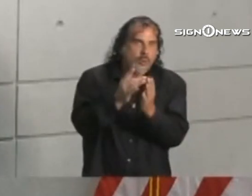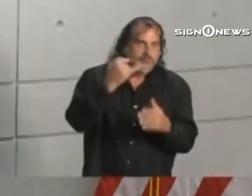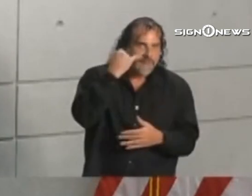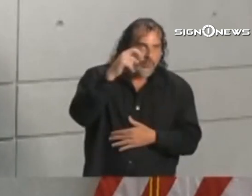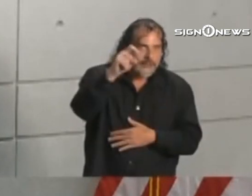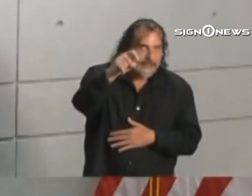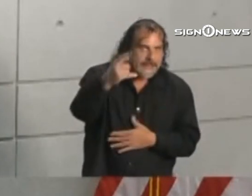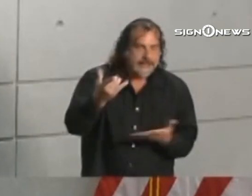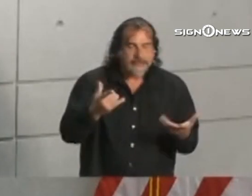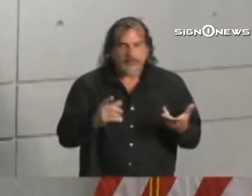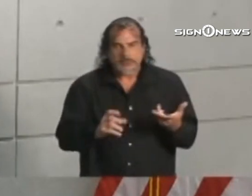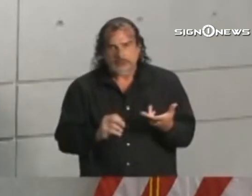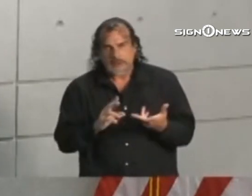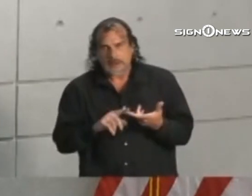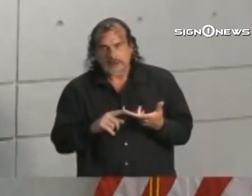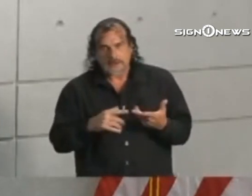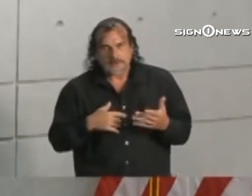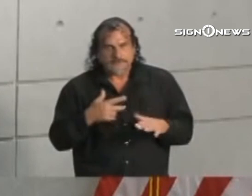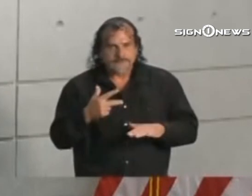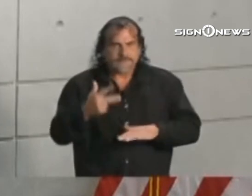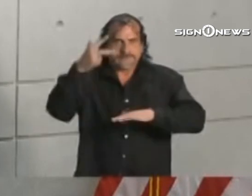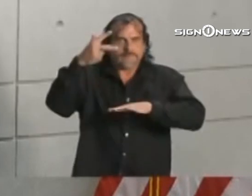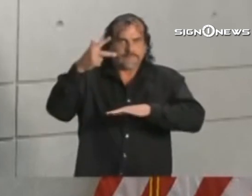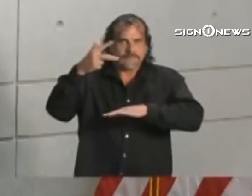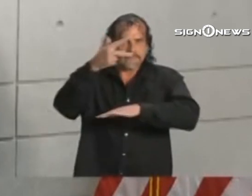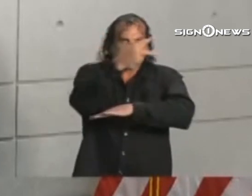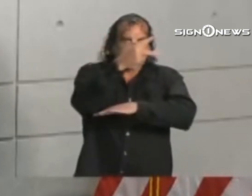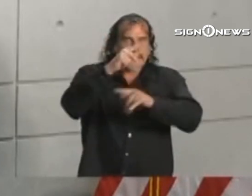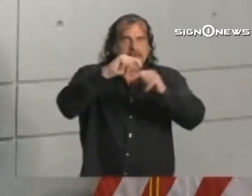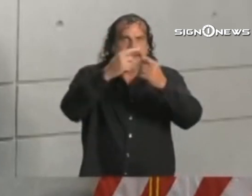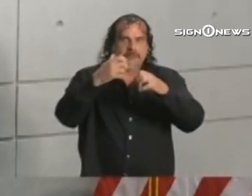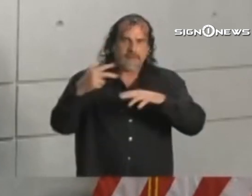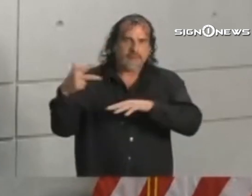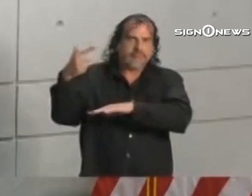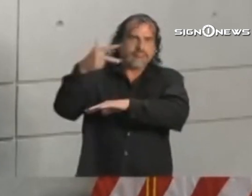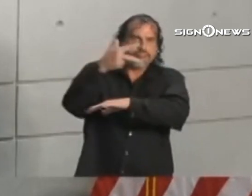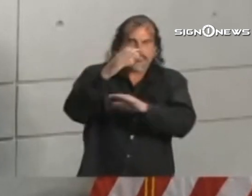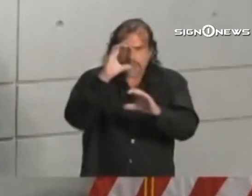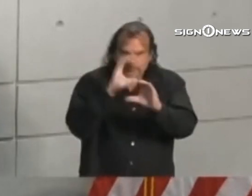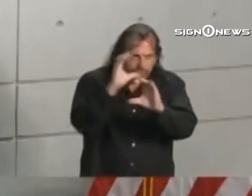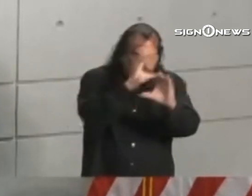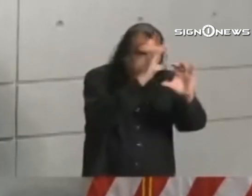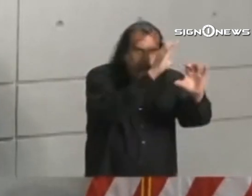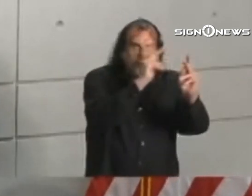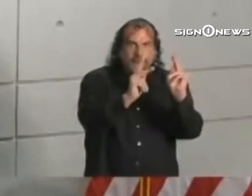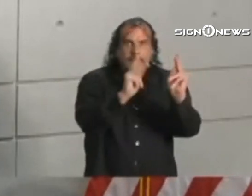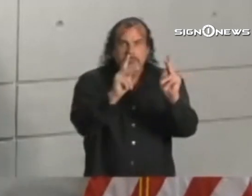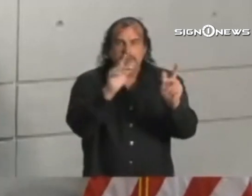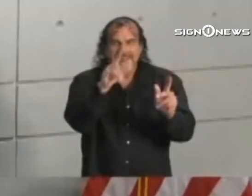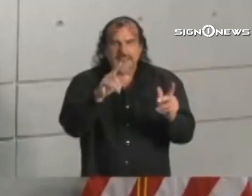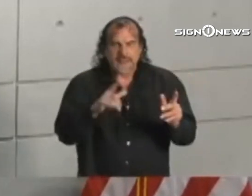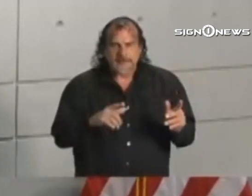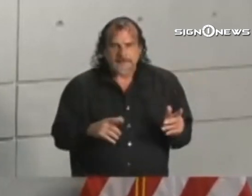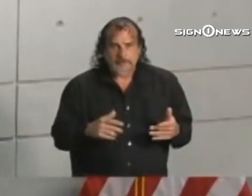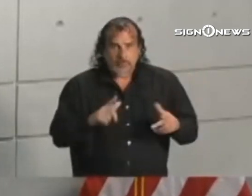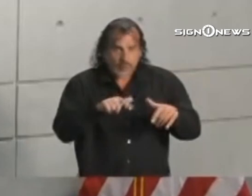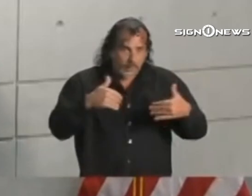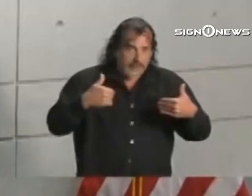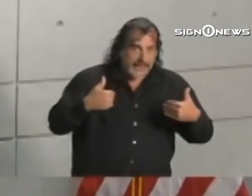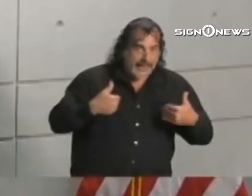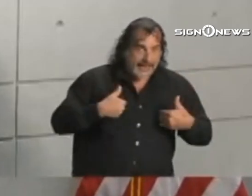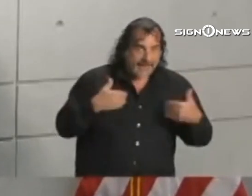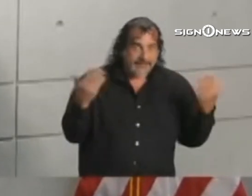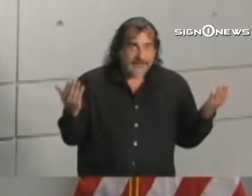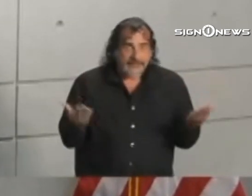the necessary high water teams, when you combine the assets not only that we have